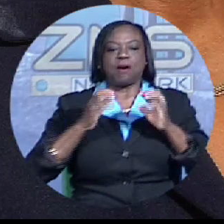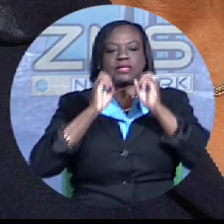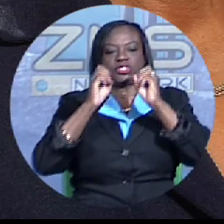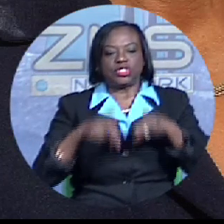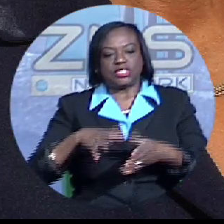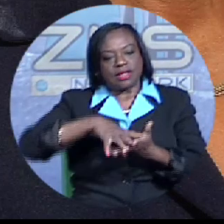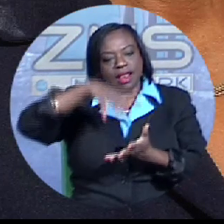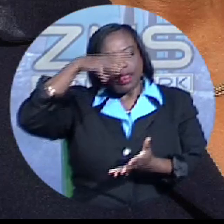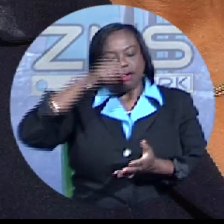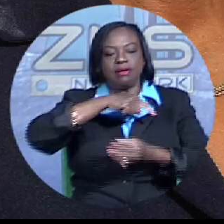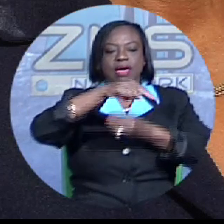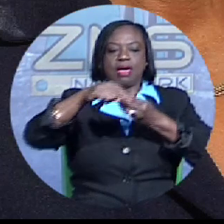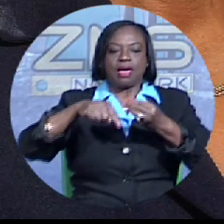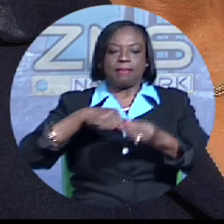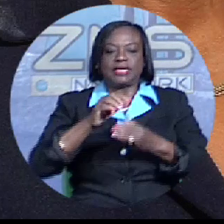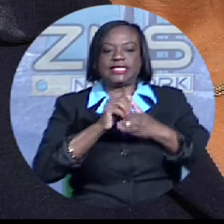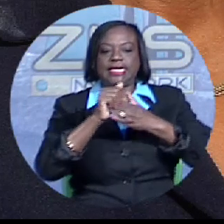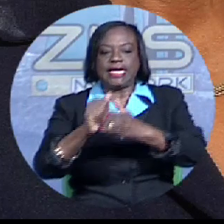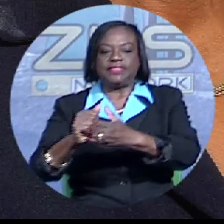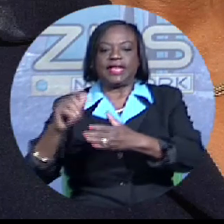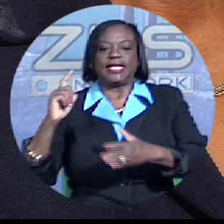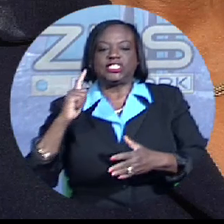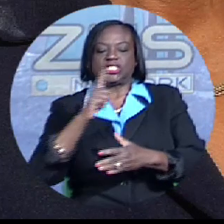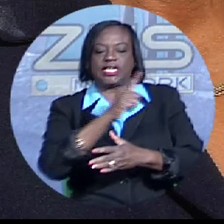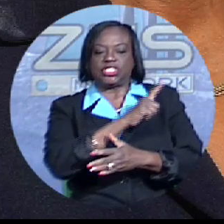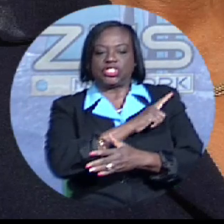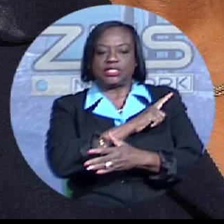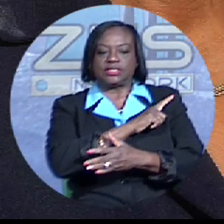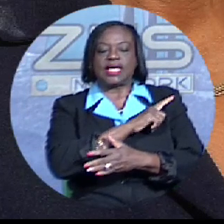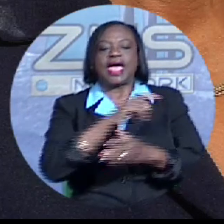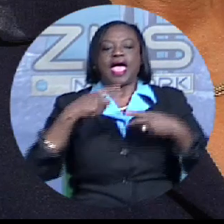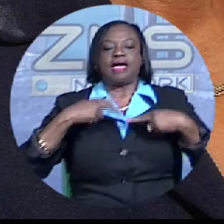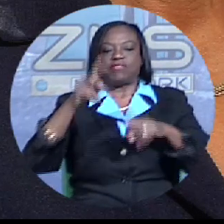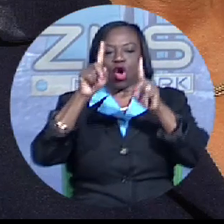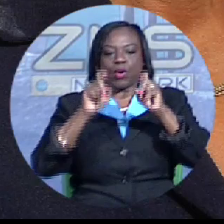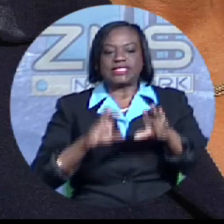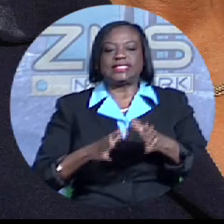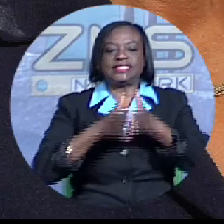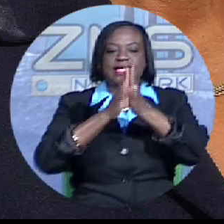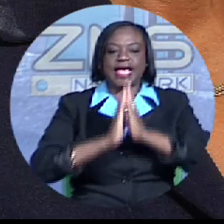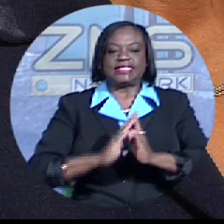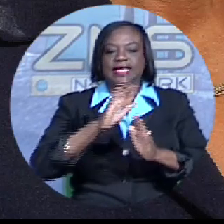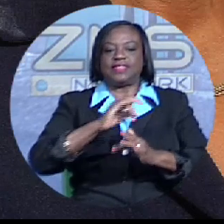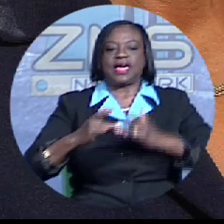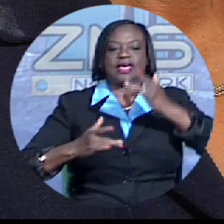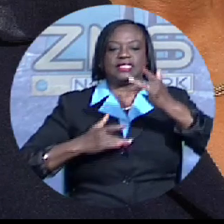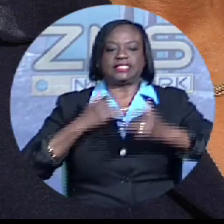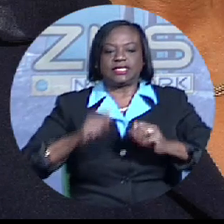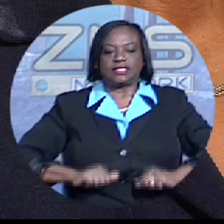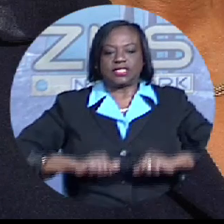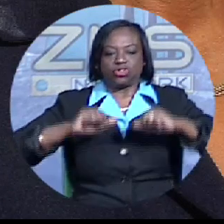about and review the legislation, have their questions answered, and their concerns addressed.